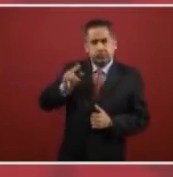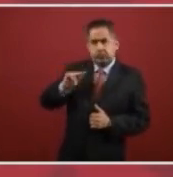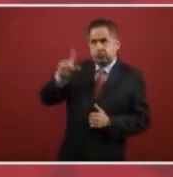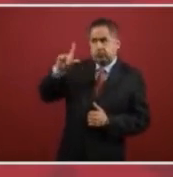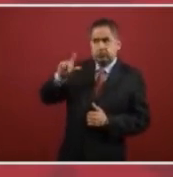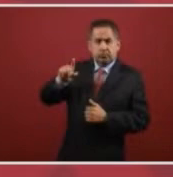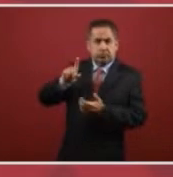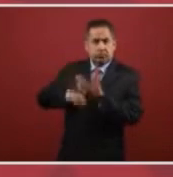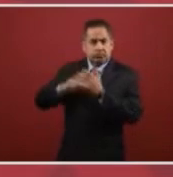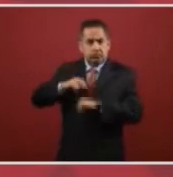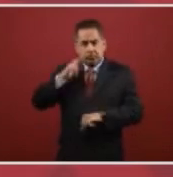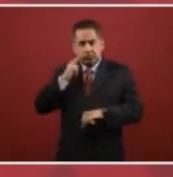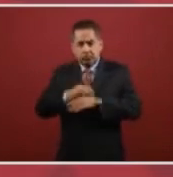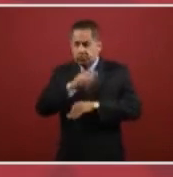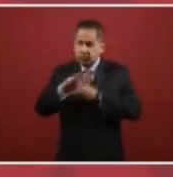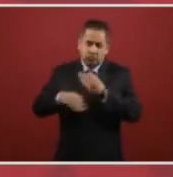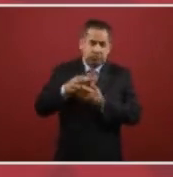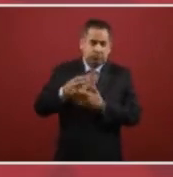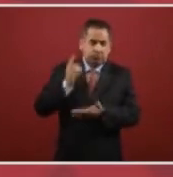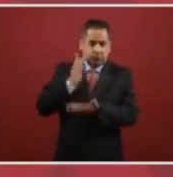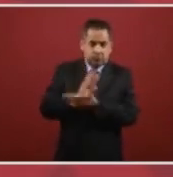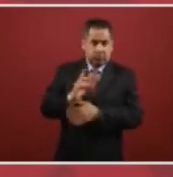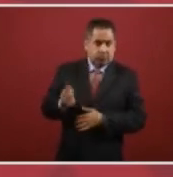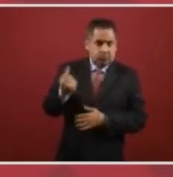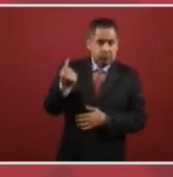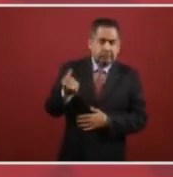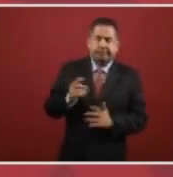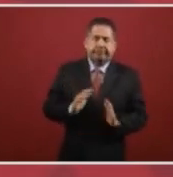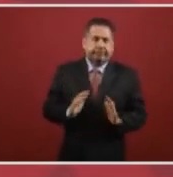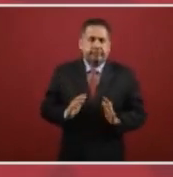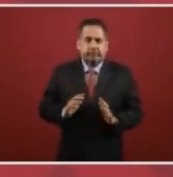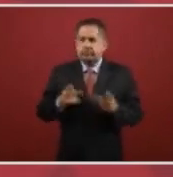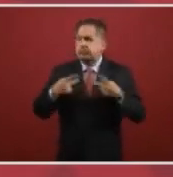Not necessarily the authorities.